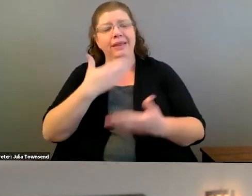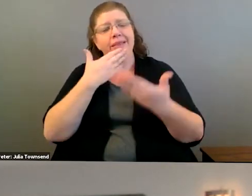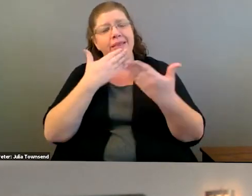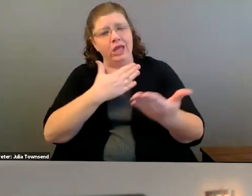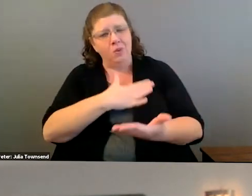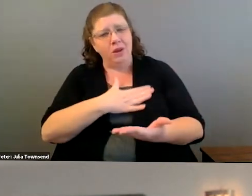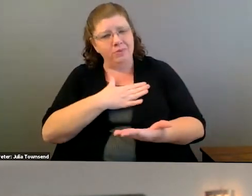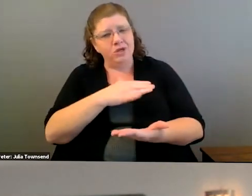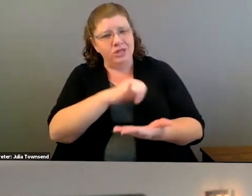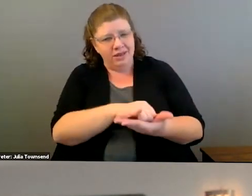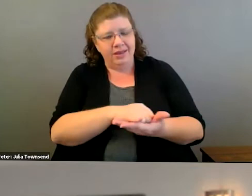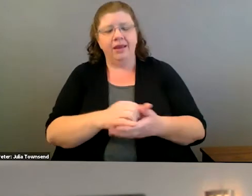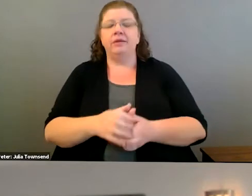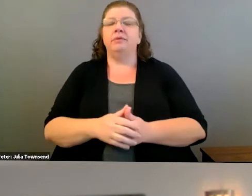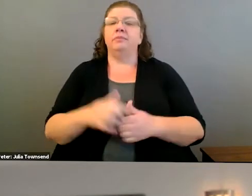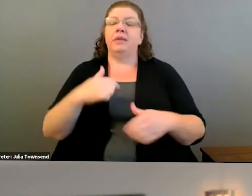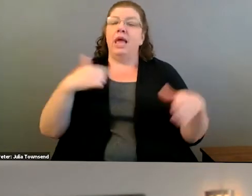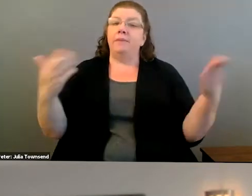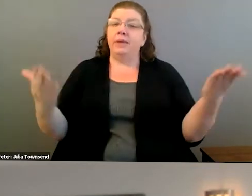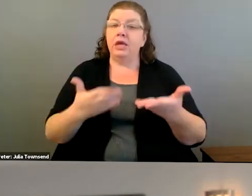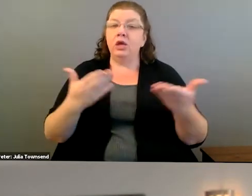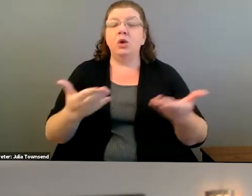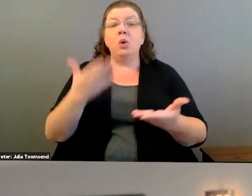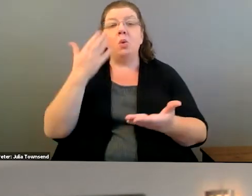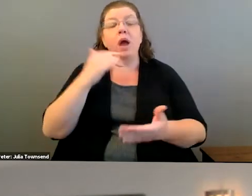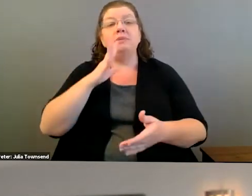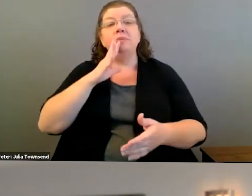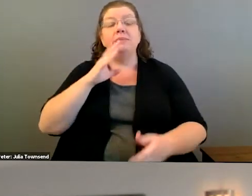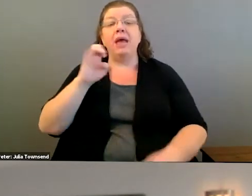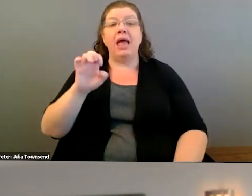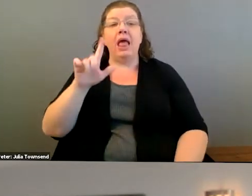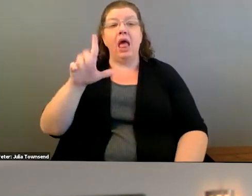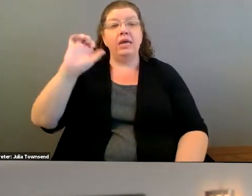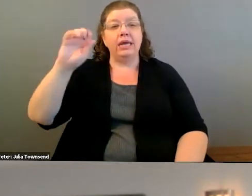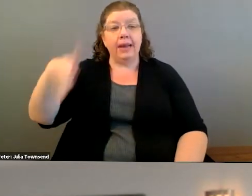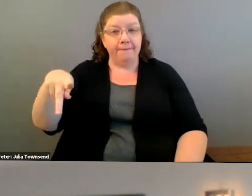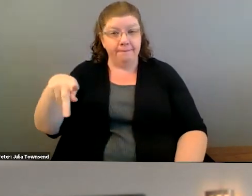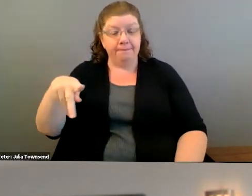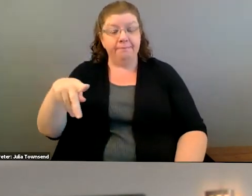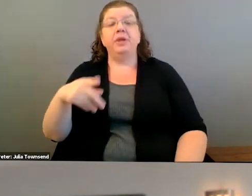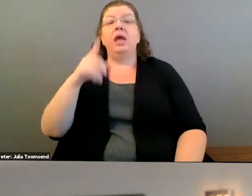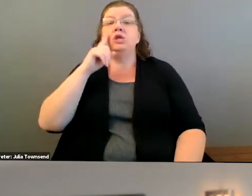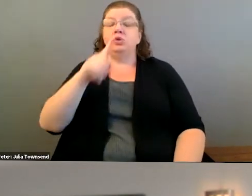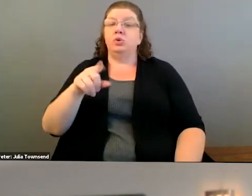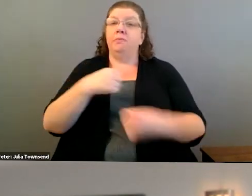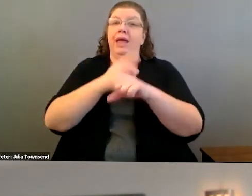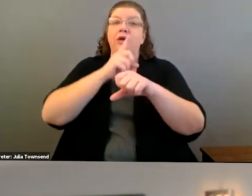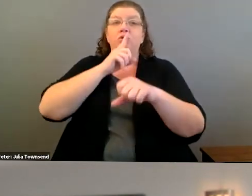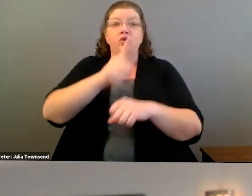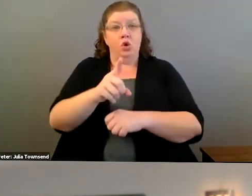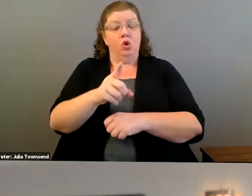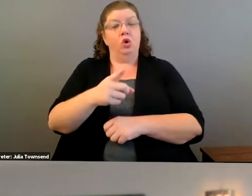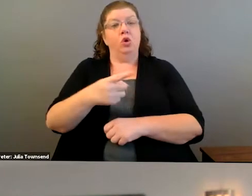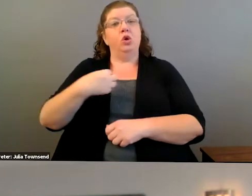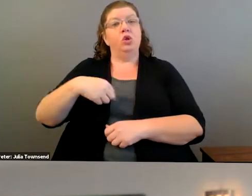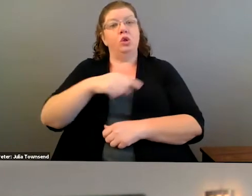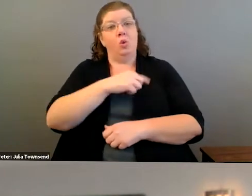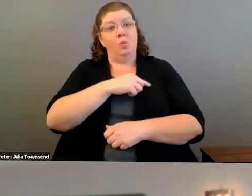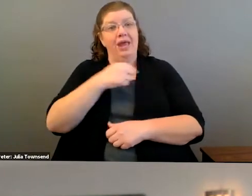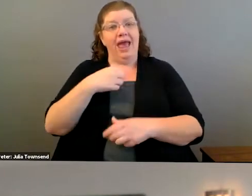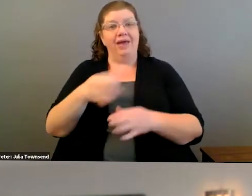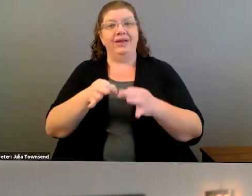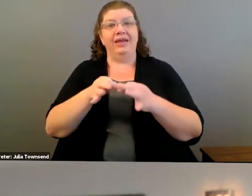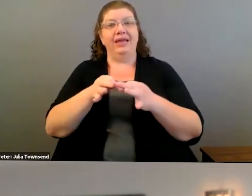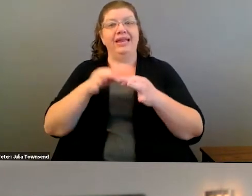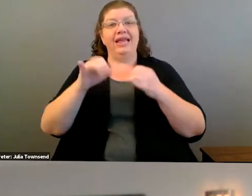that. I am here to speak about LCAP and to make sure that we have an extension for